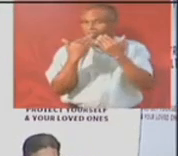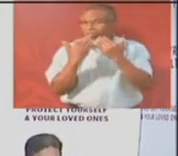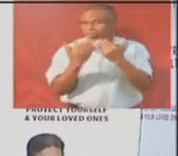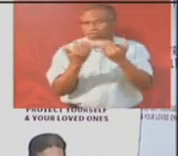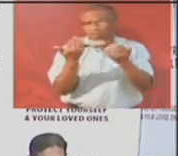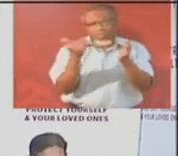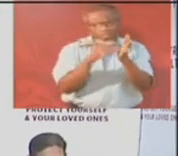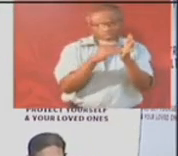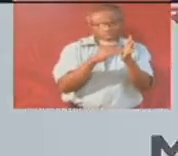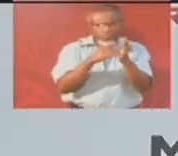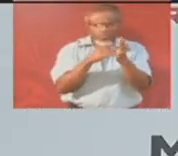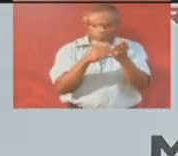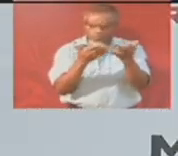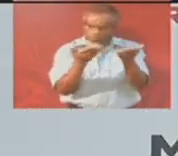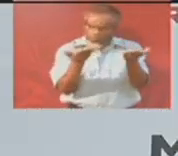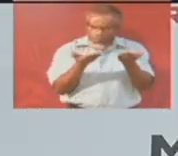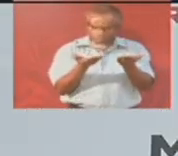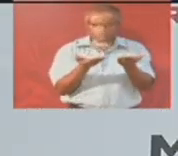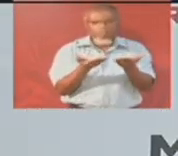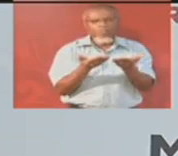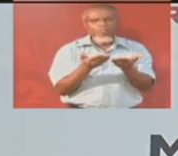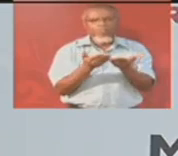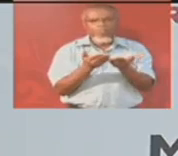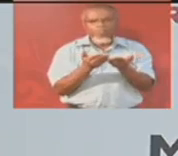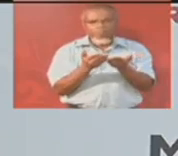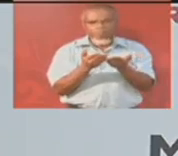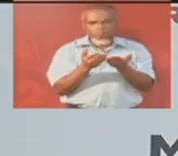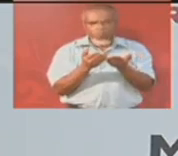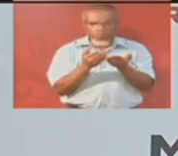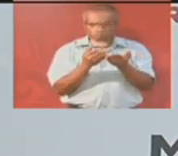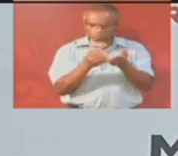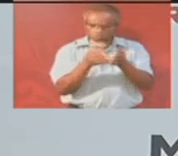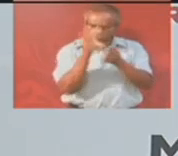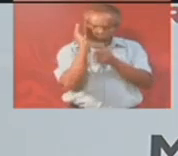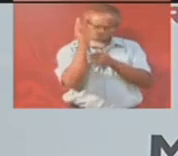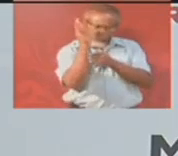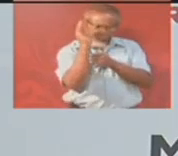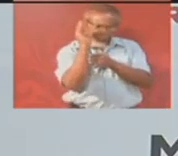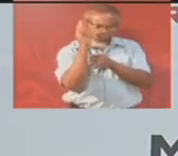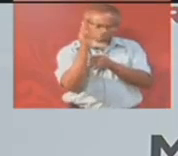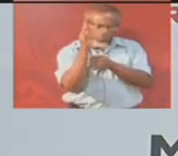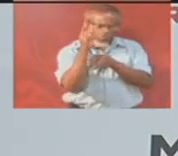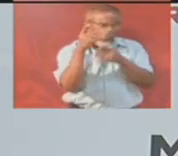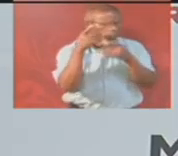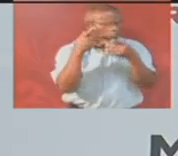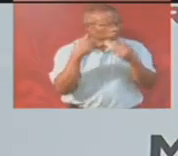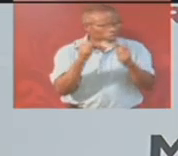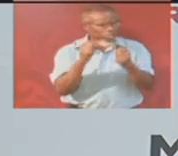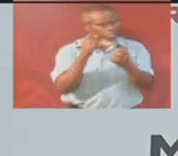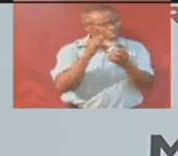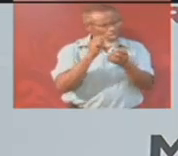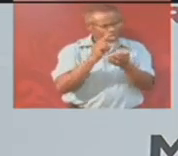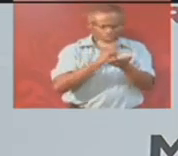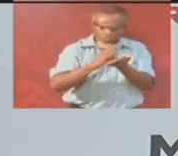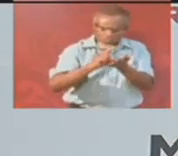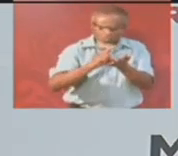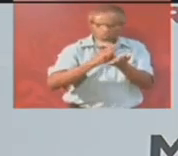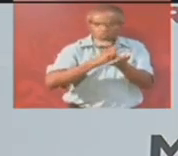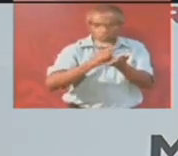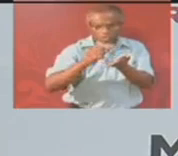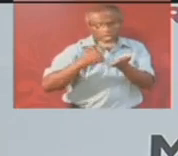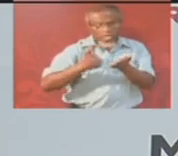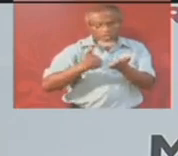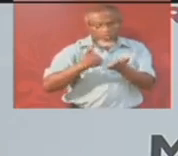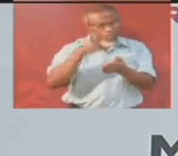do appreciate that you take the time to view these conferences every week. Remember, we are all in this together.